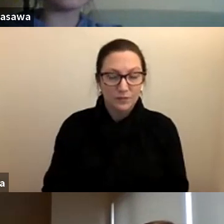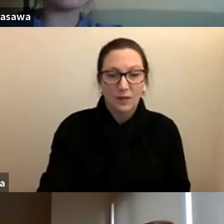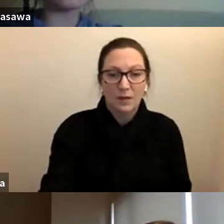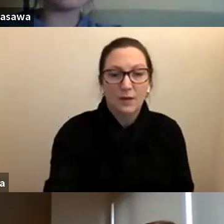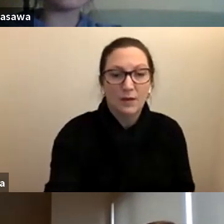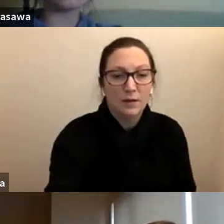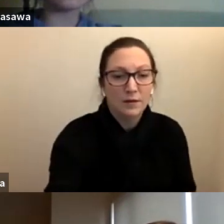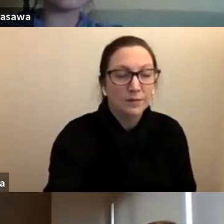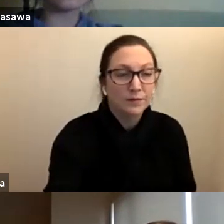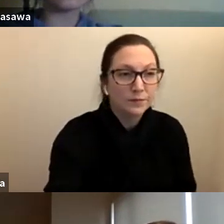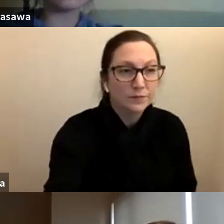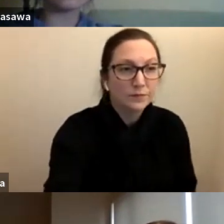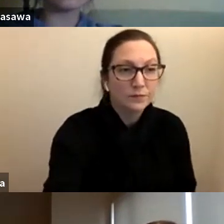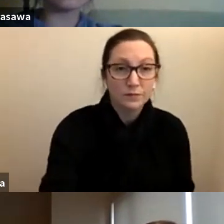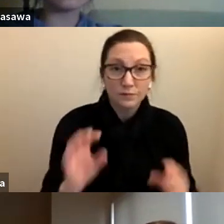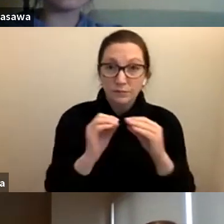Anything else?